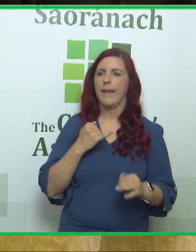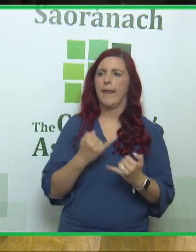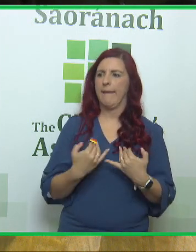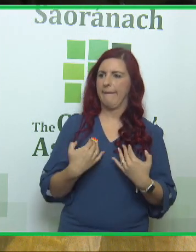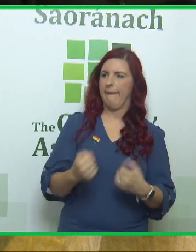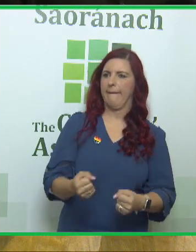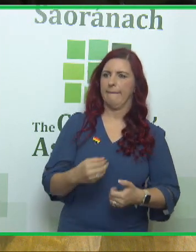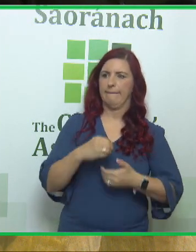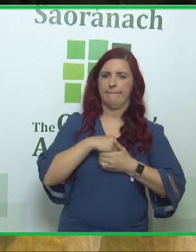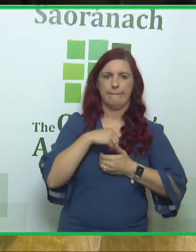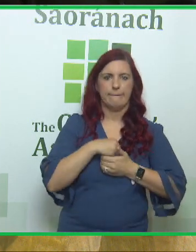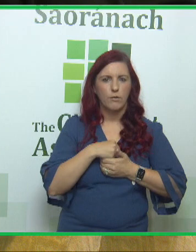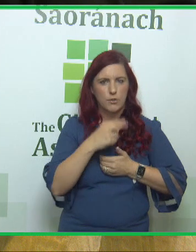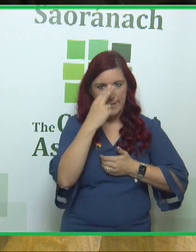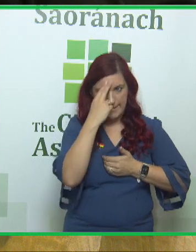to realize